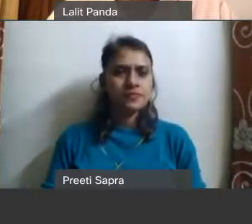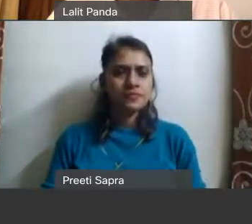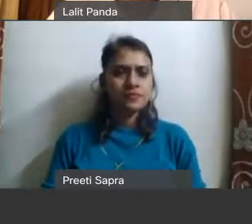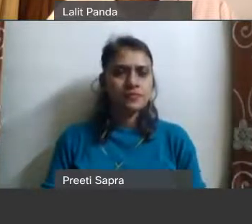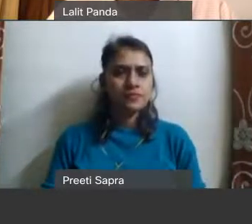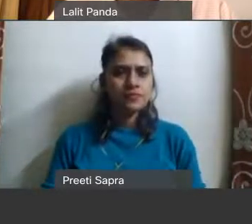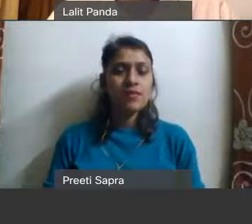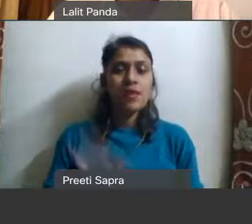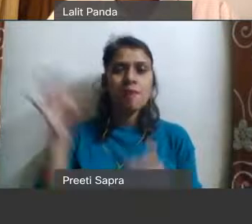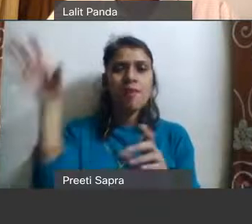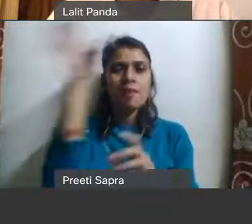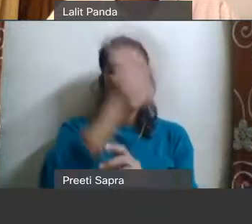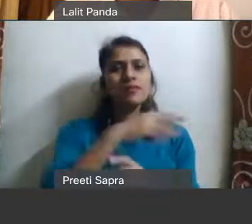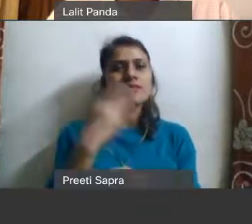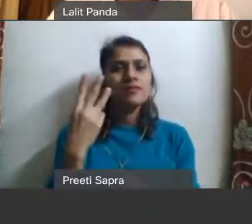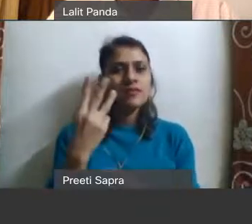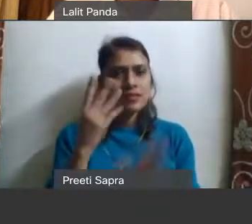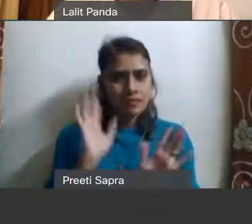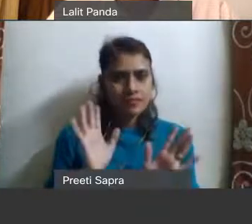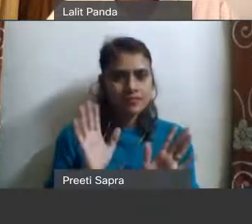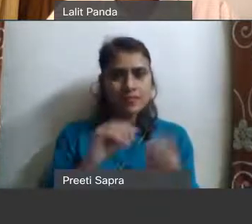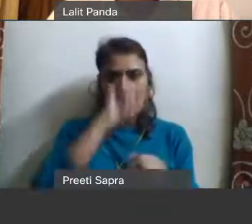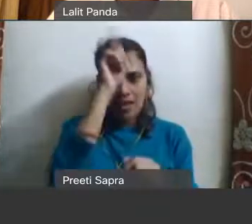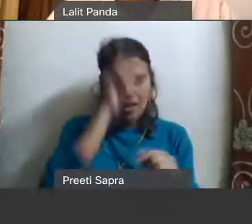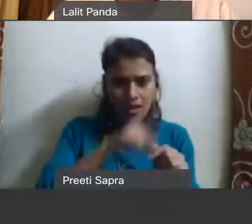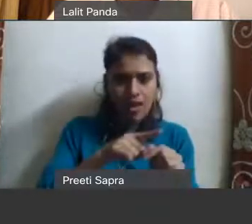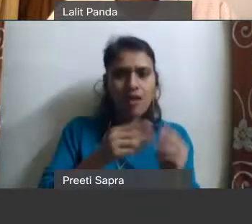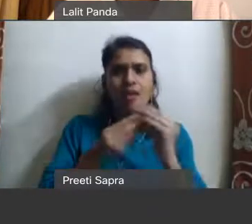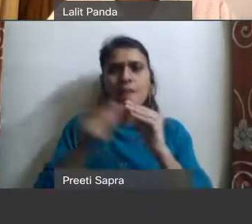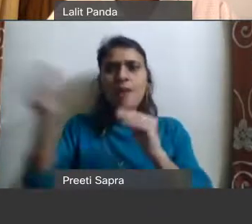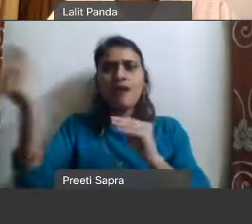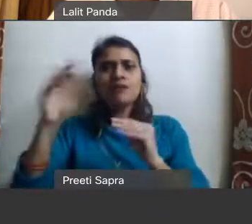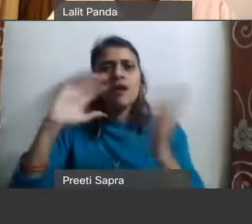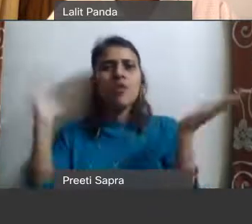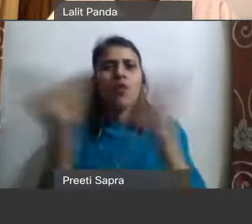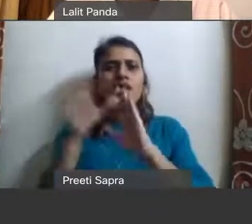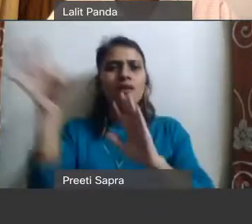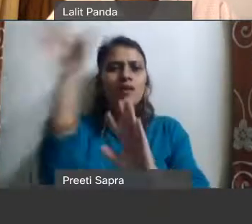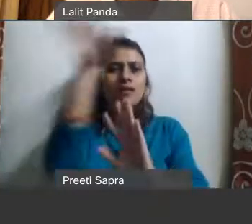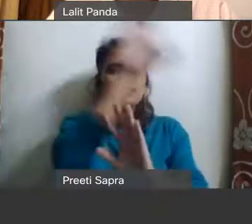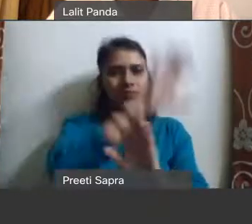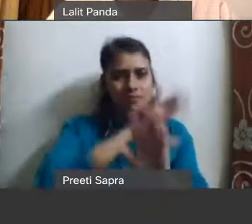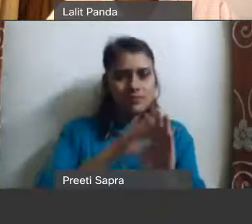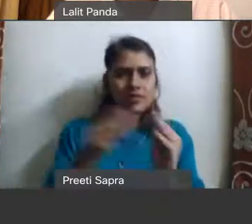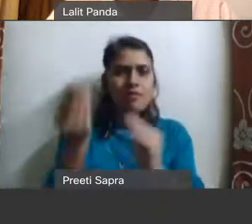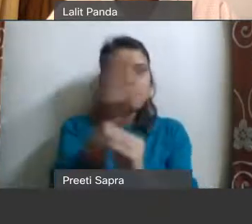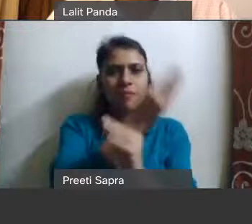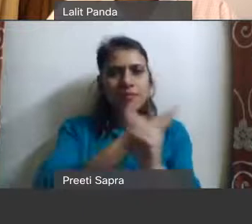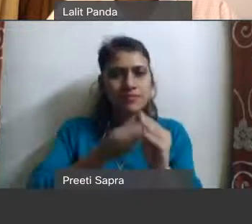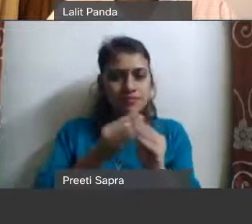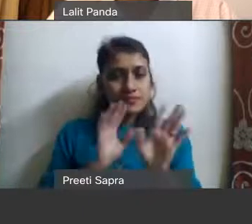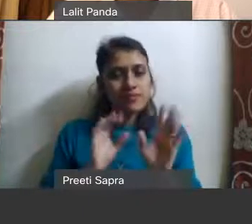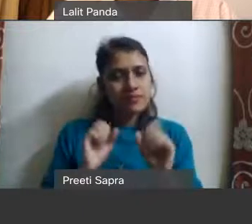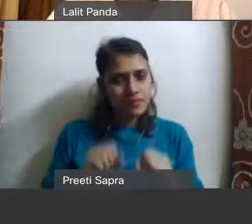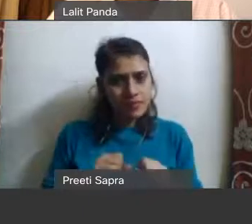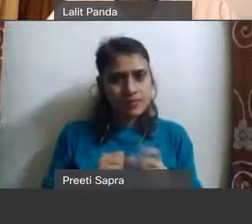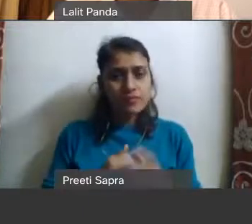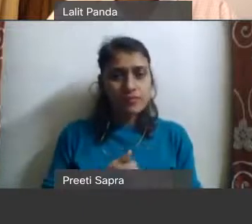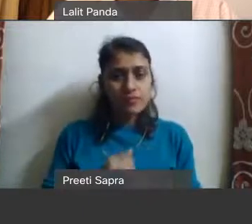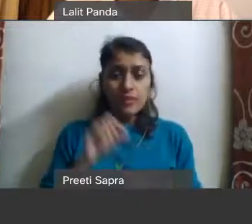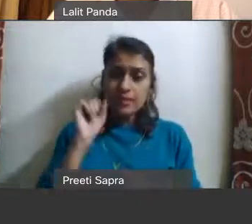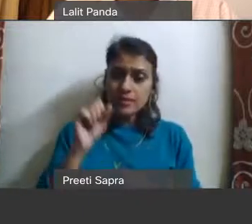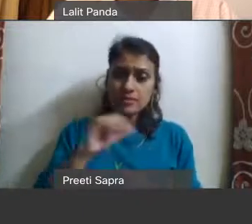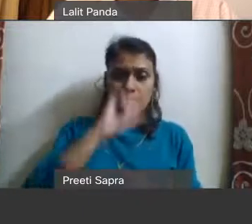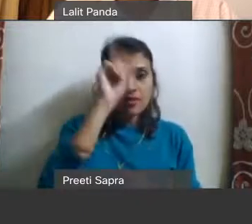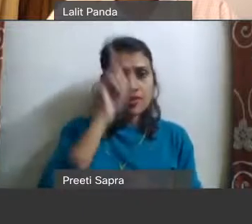countries. And therefore, even if we accept it, one doesn't need to accept the paradigm of affirmative action. We are already in the